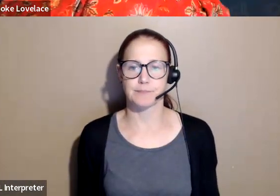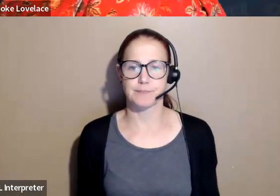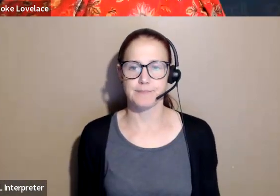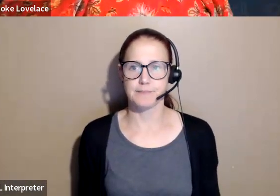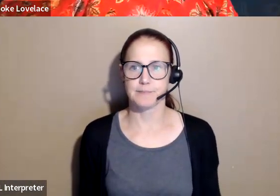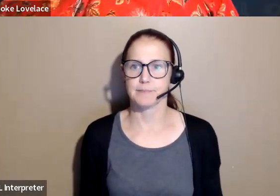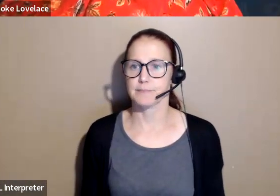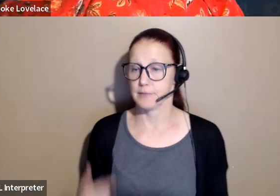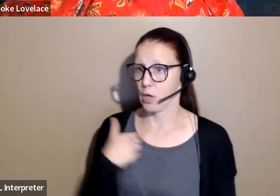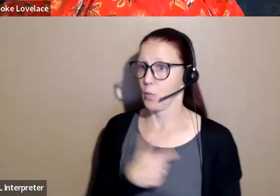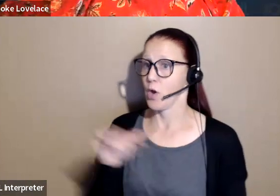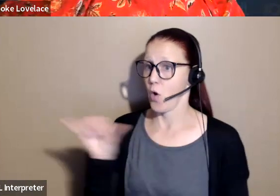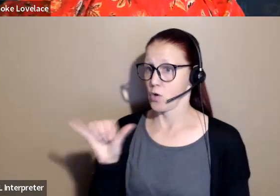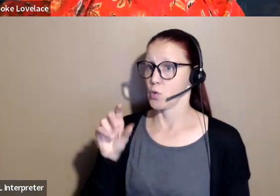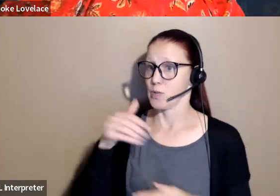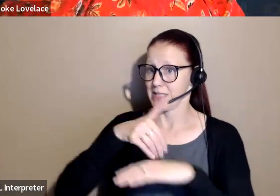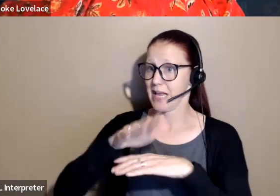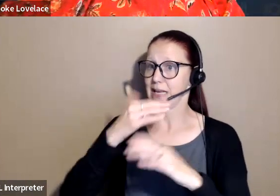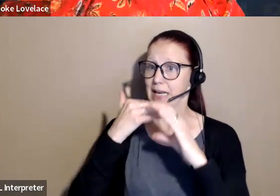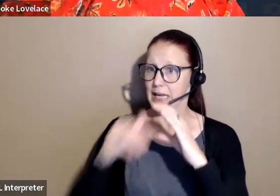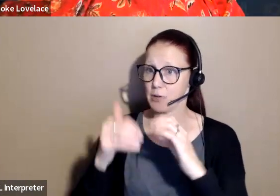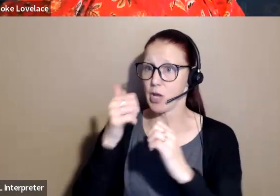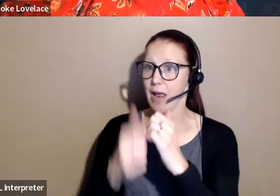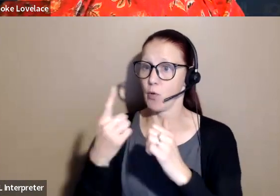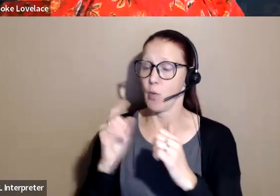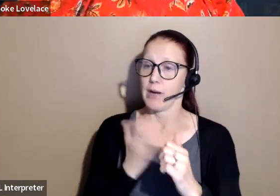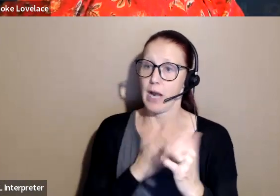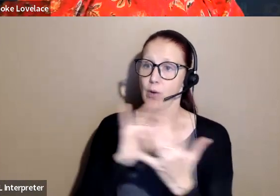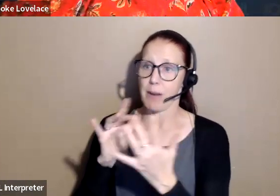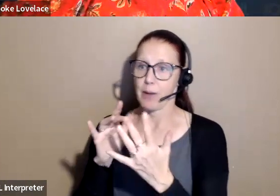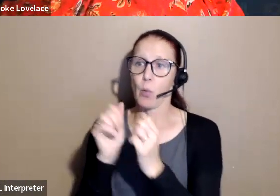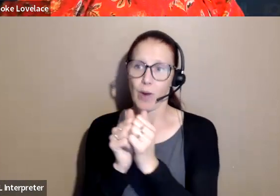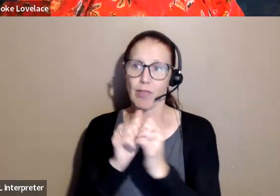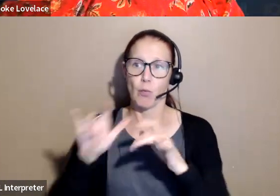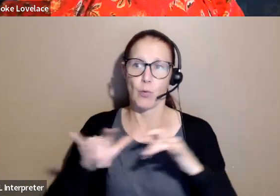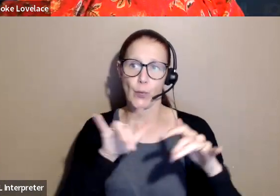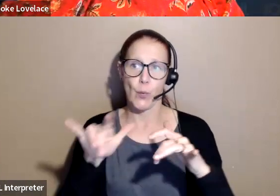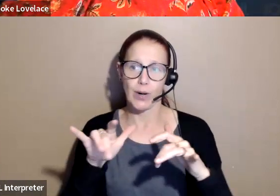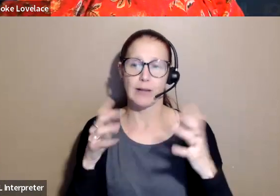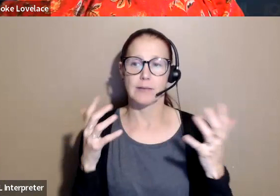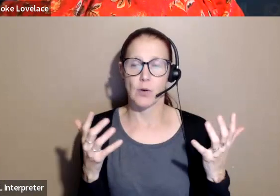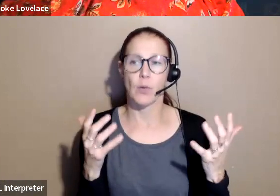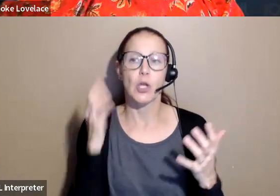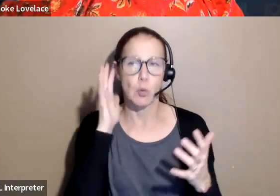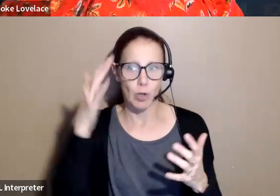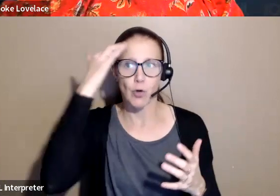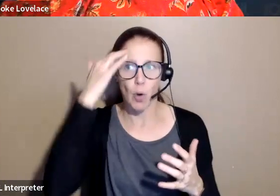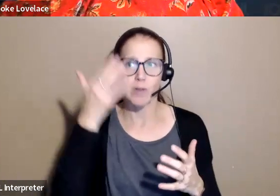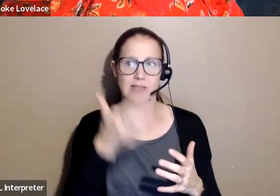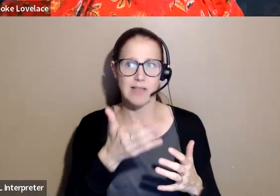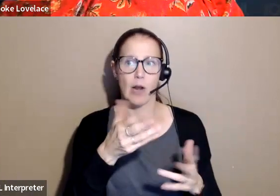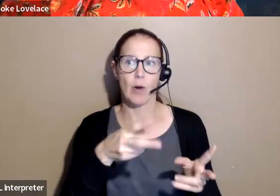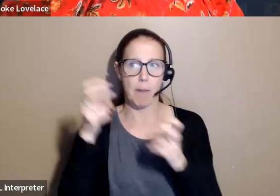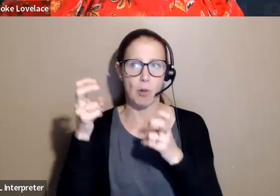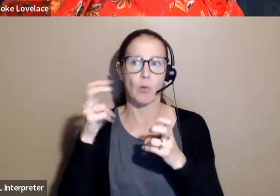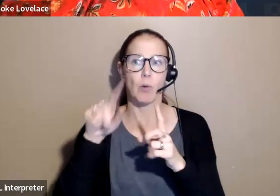And we also do, I think, send out an email to everybody that's in our network with the recording as well too. So you'll know it's there too once you get the